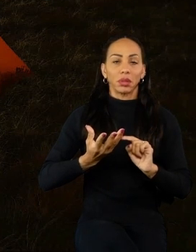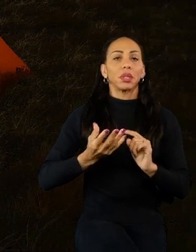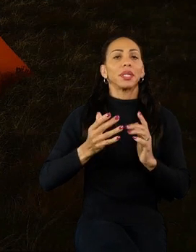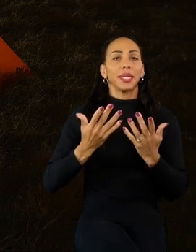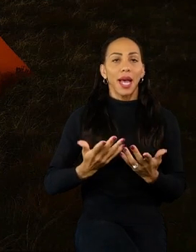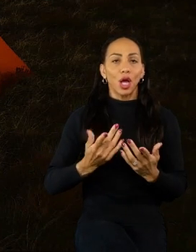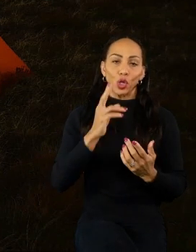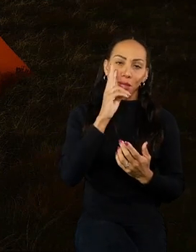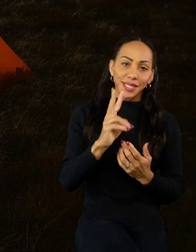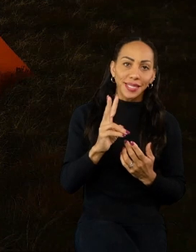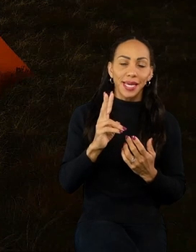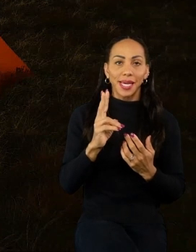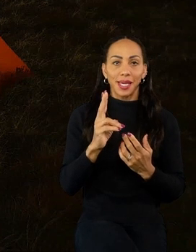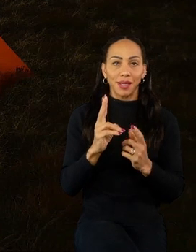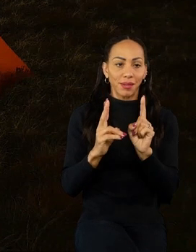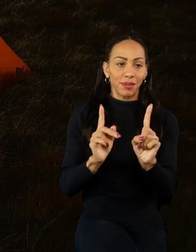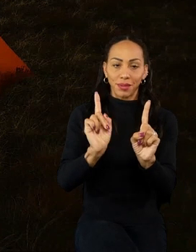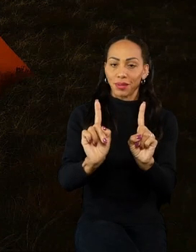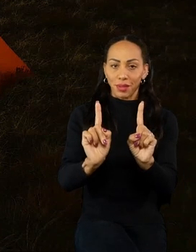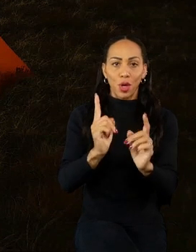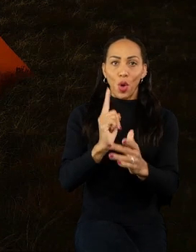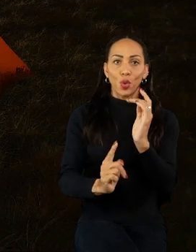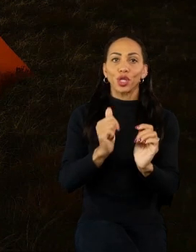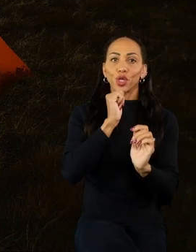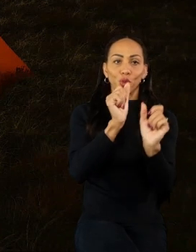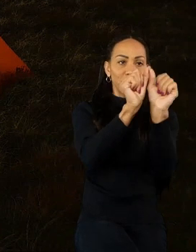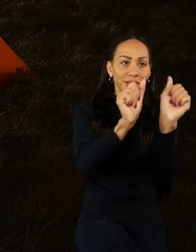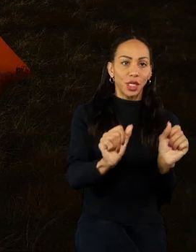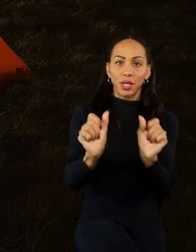layer. You appear as shadows inside the tent.